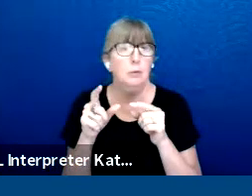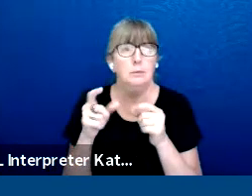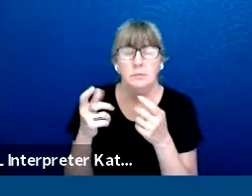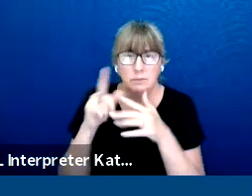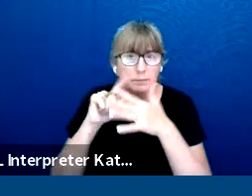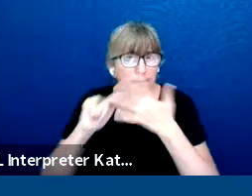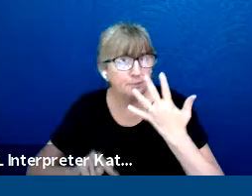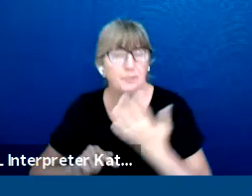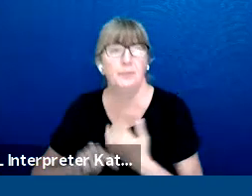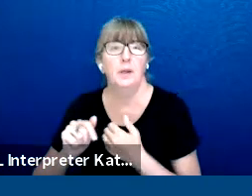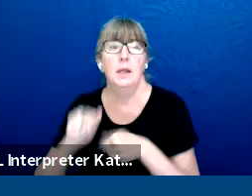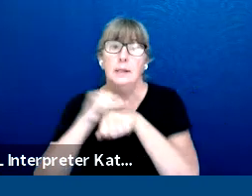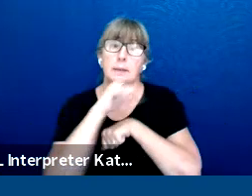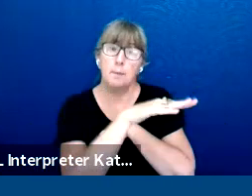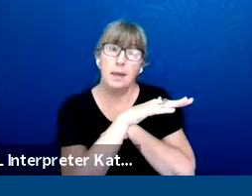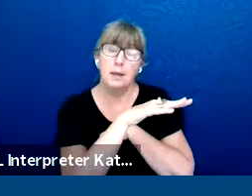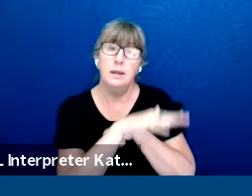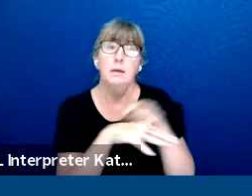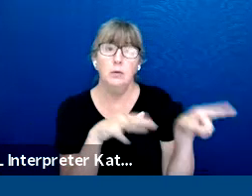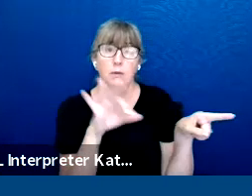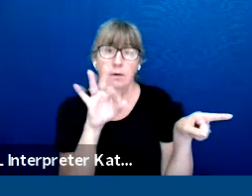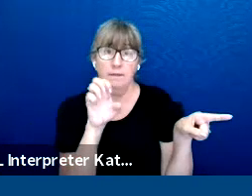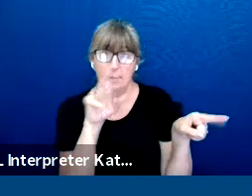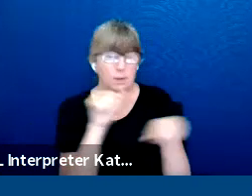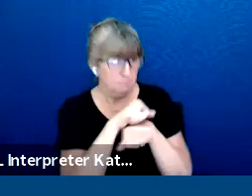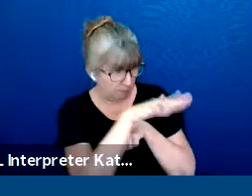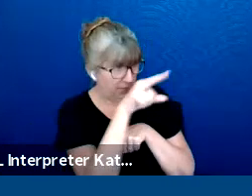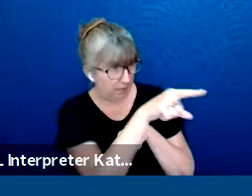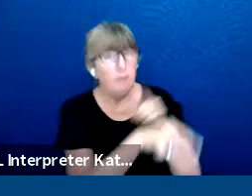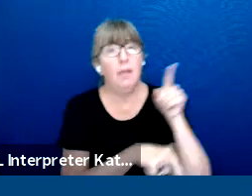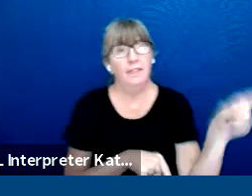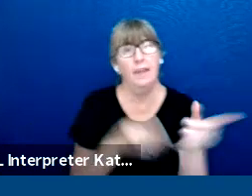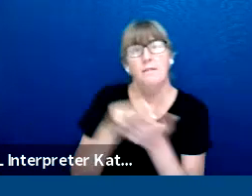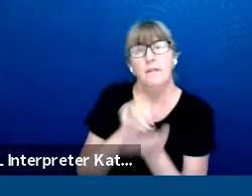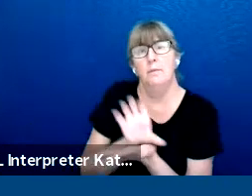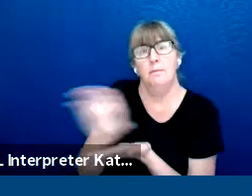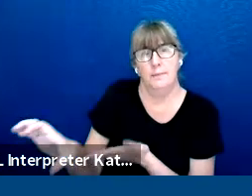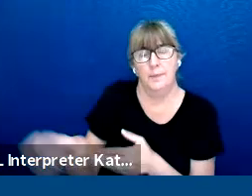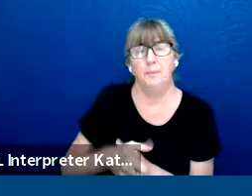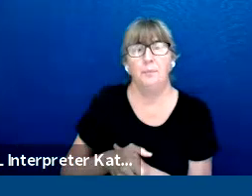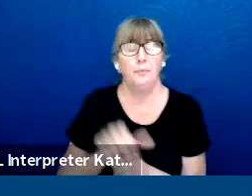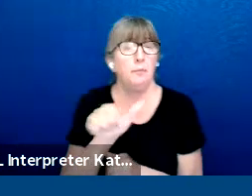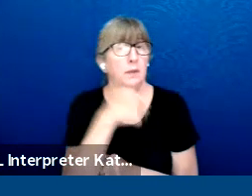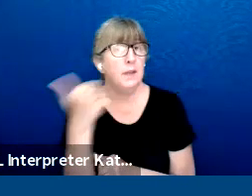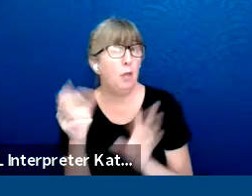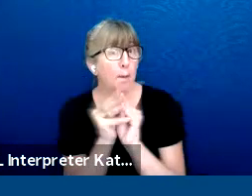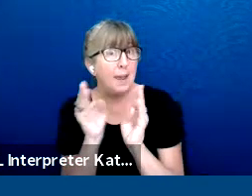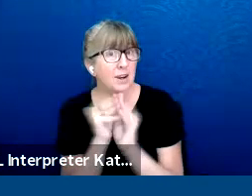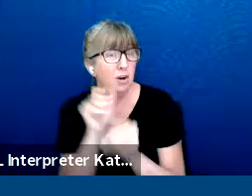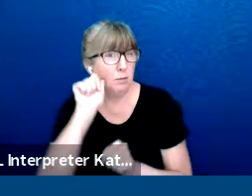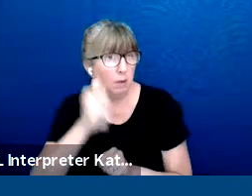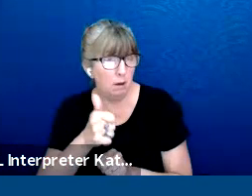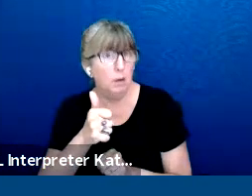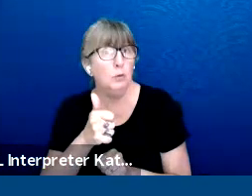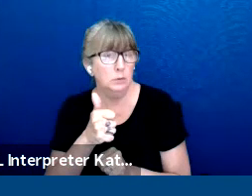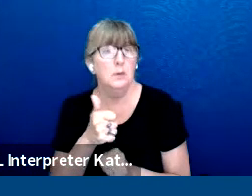submit that for FEMA for funding. And the other webinar that we were promoting might have a little bit more of